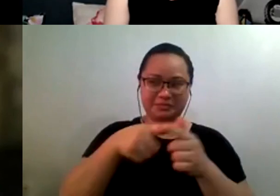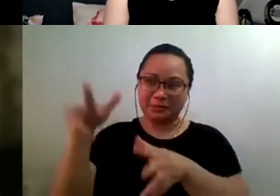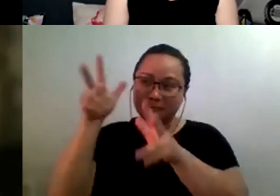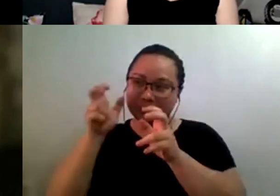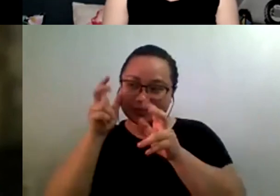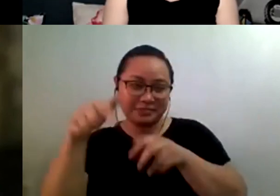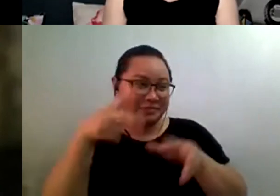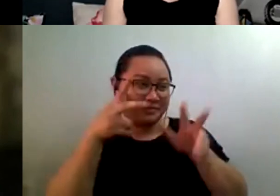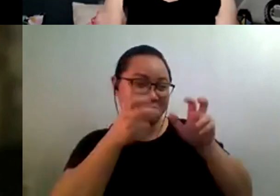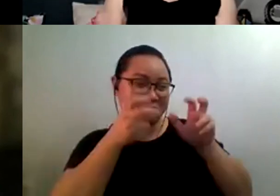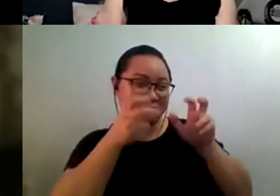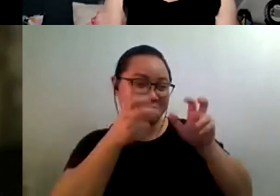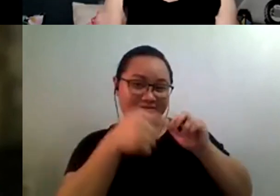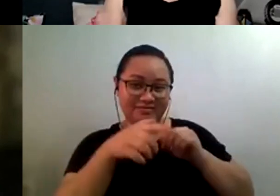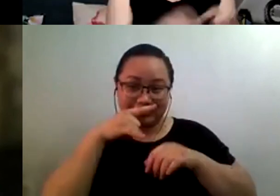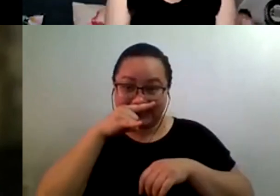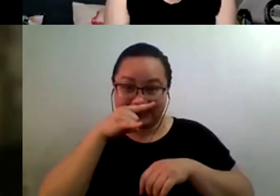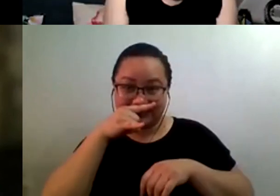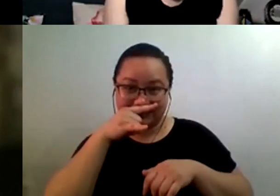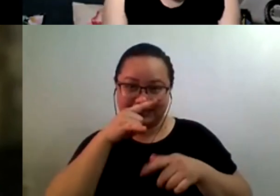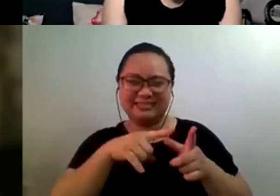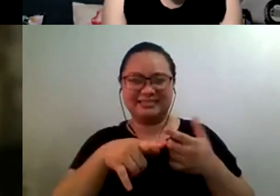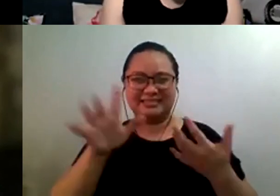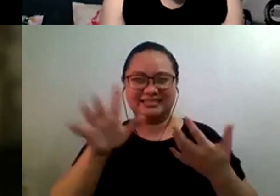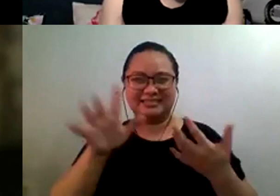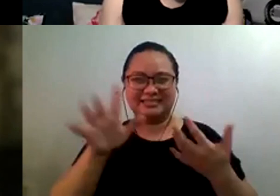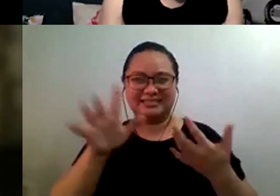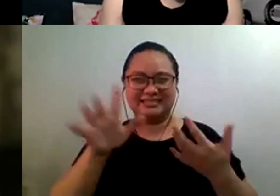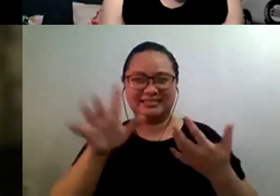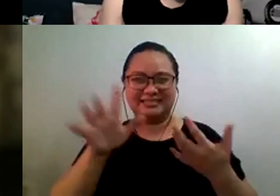you try to help the child understand what's going on in a story.